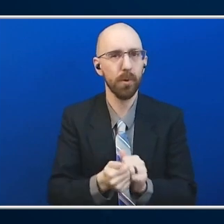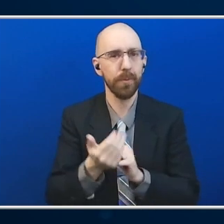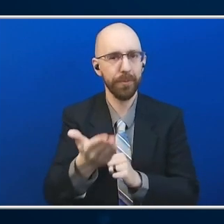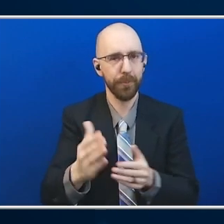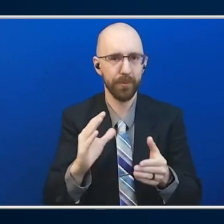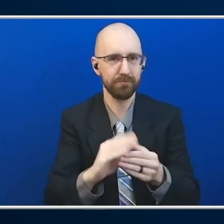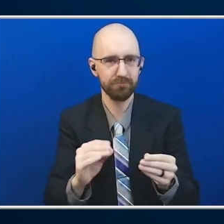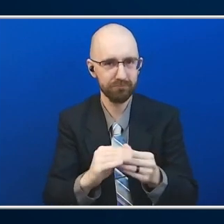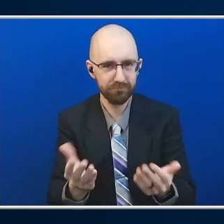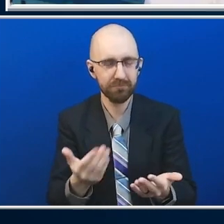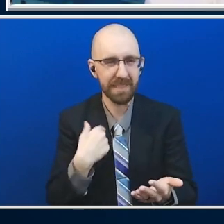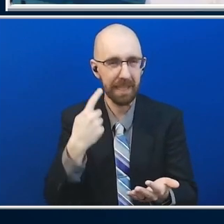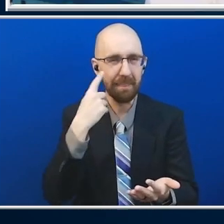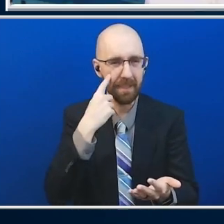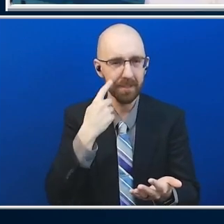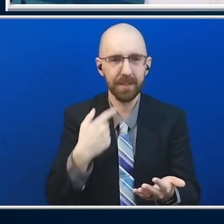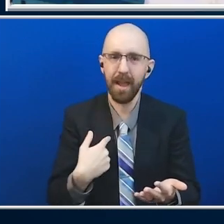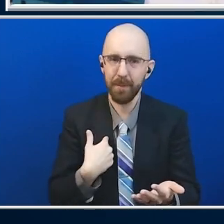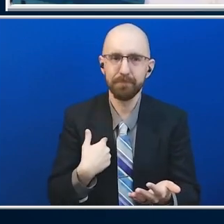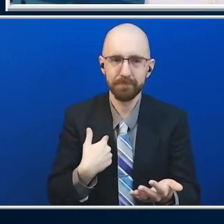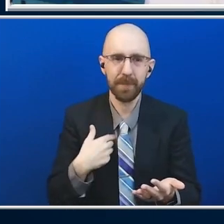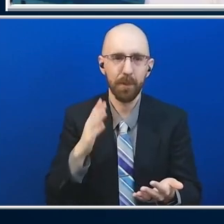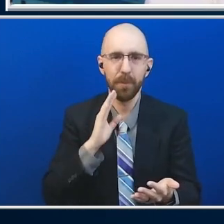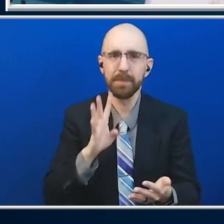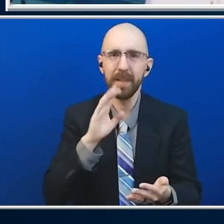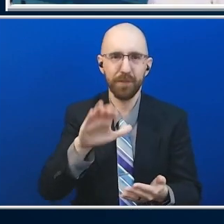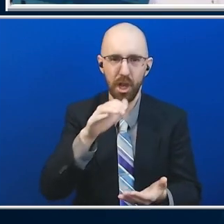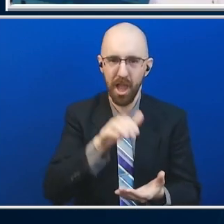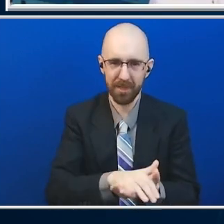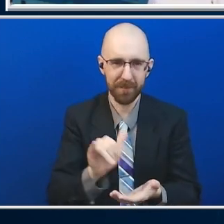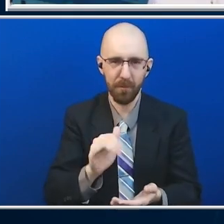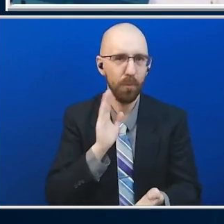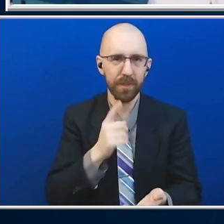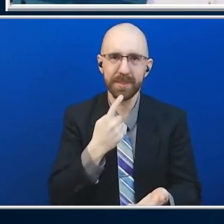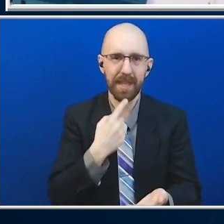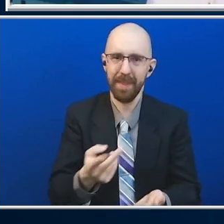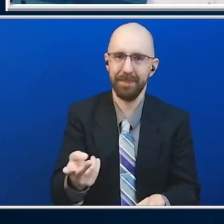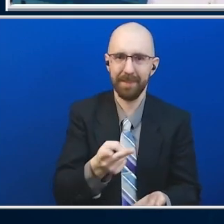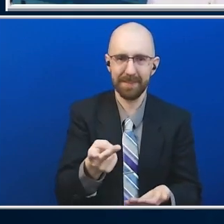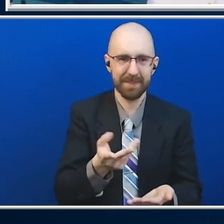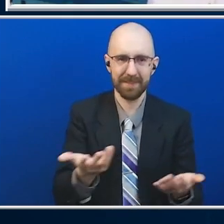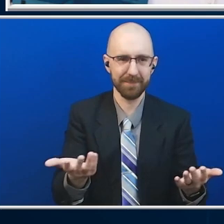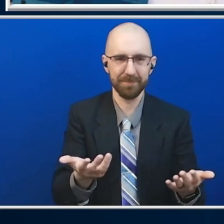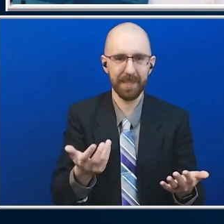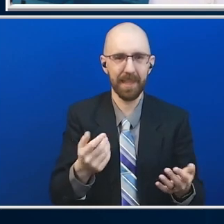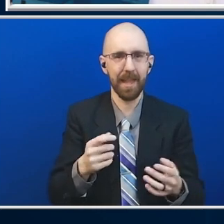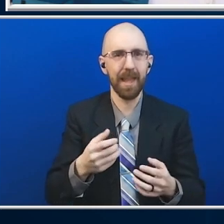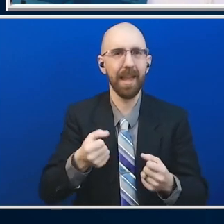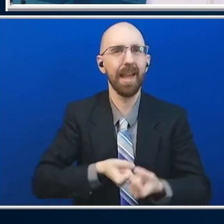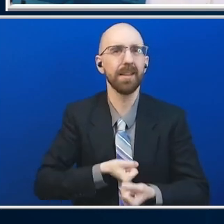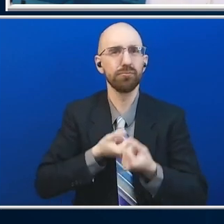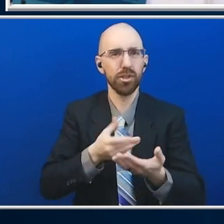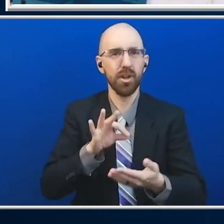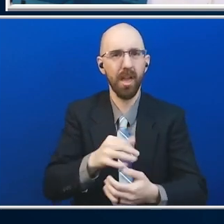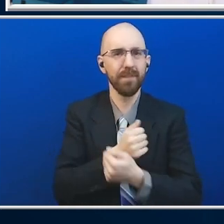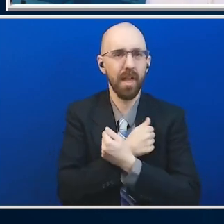and I'm going to speak for your husband, but I'm just going to say this is the expression of love that helps patients every day.